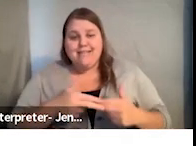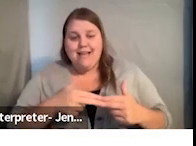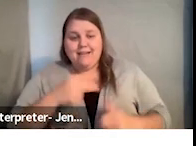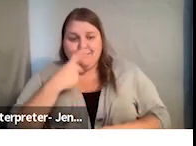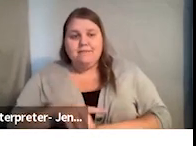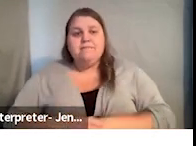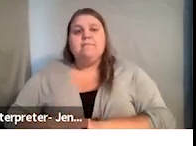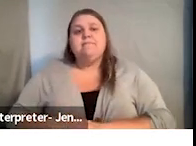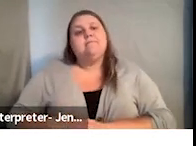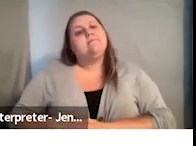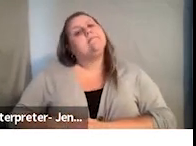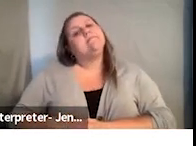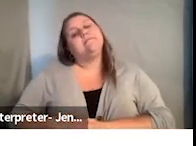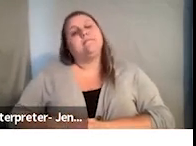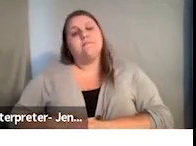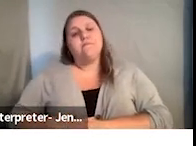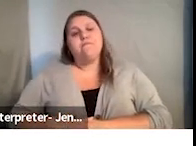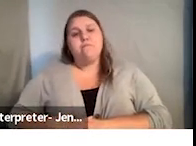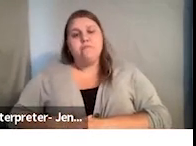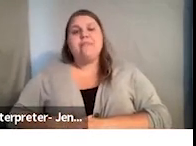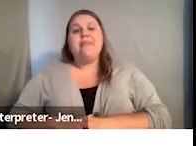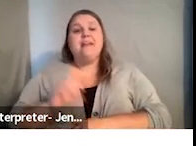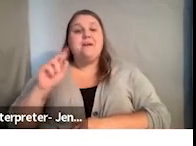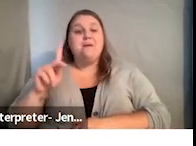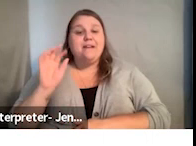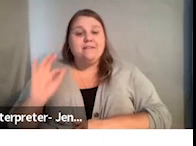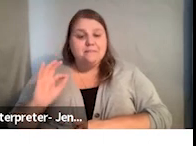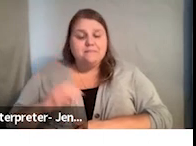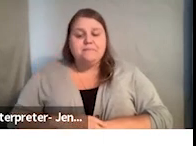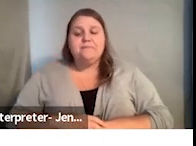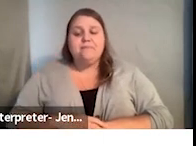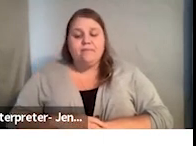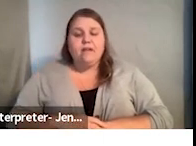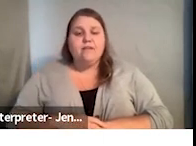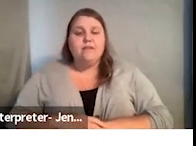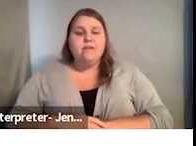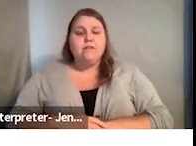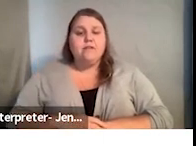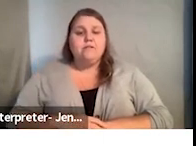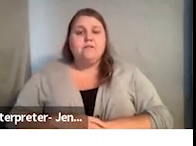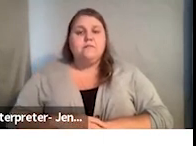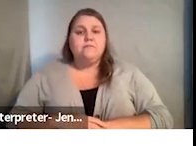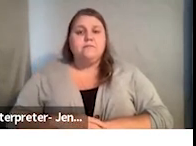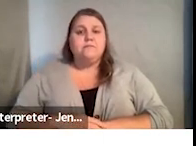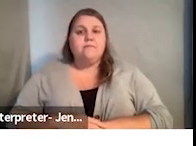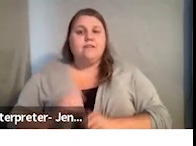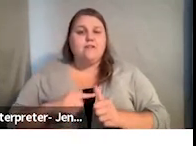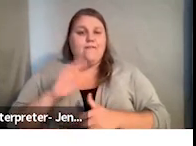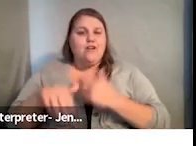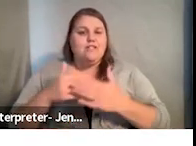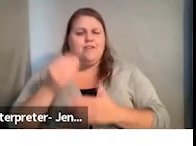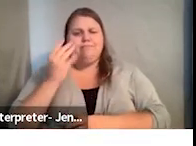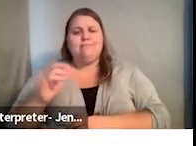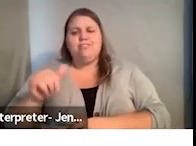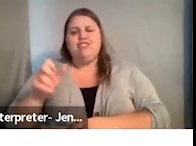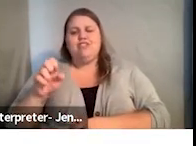Thanks so much. Oh, okay. So first of all, I just wanted to introduce myself. My name is Jeanette Welsh, and